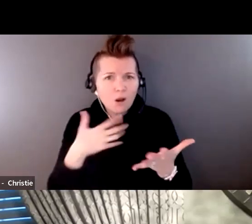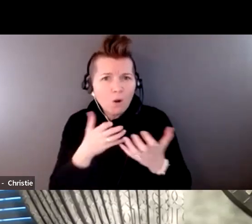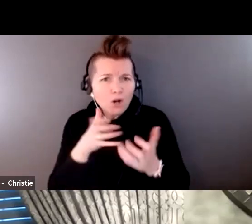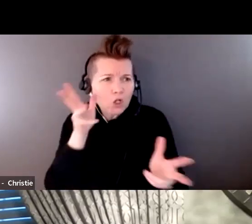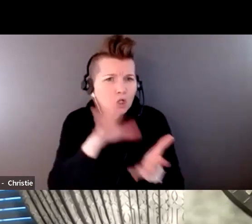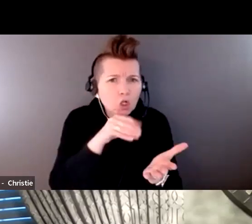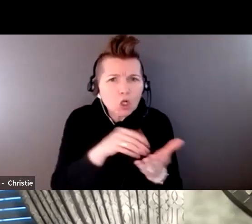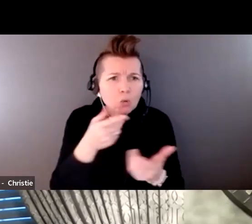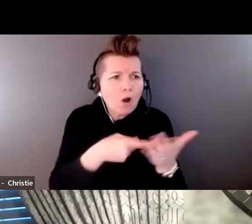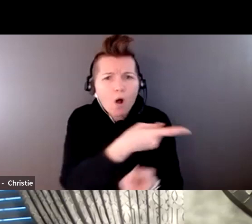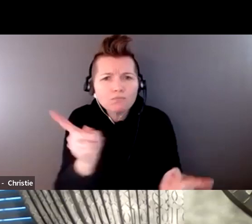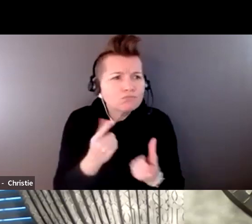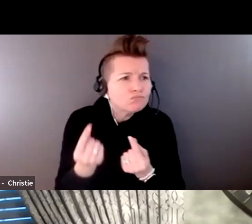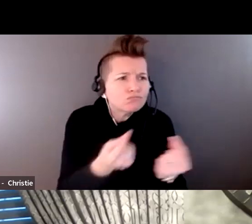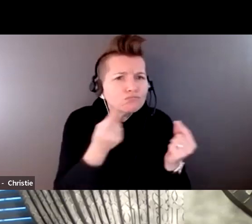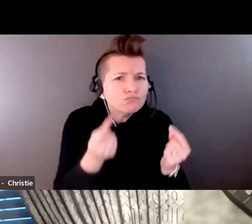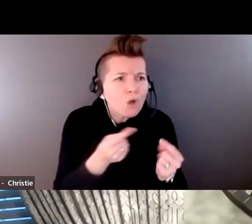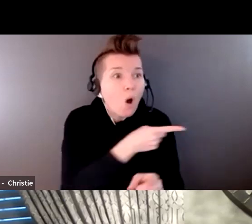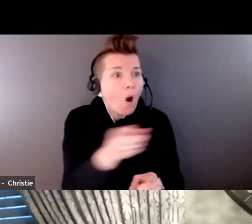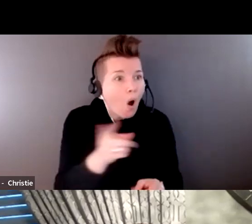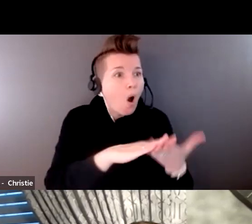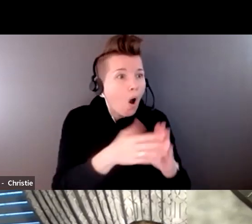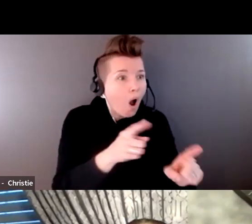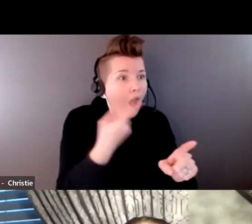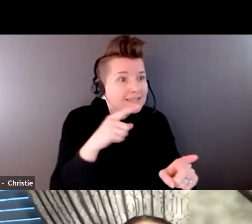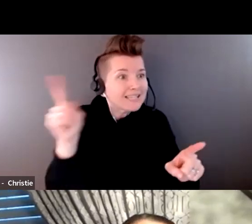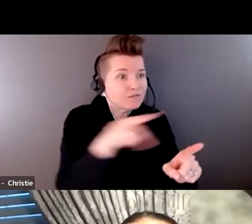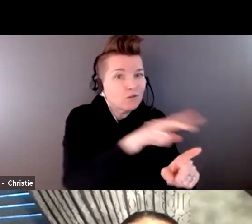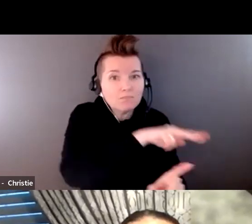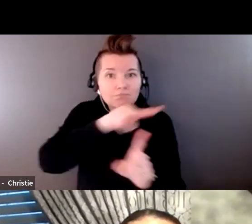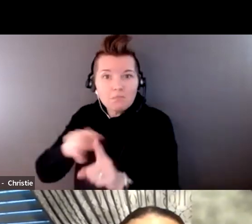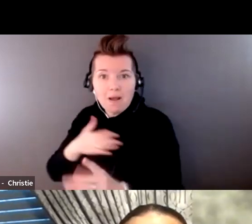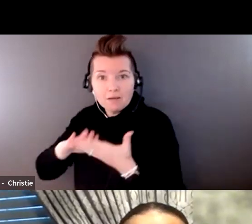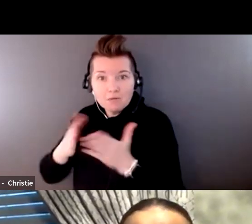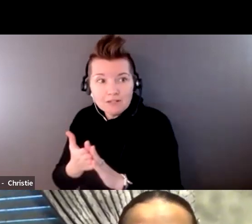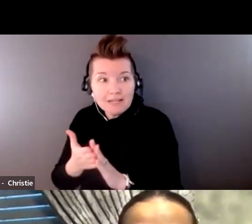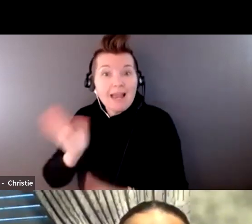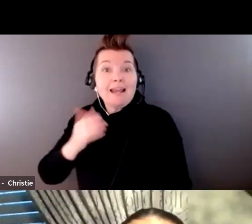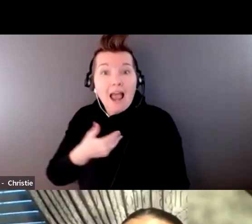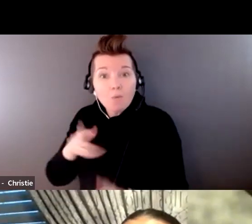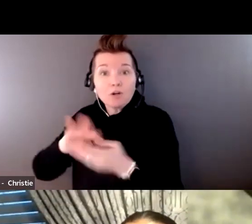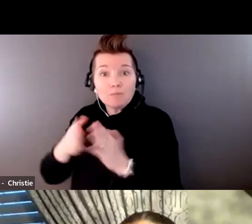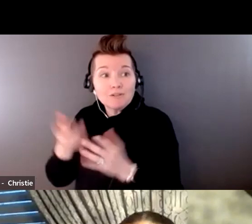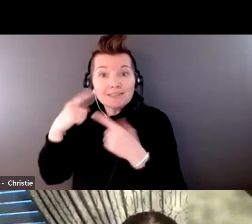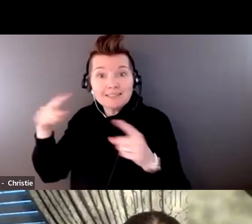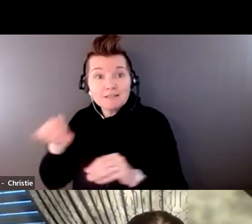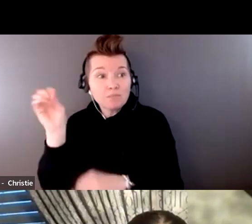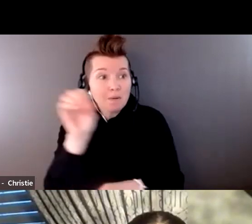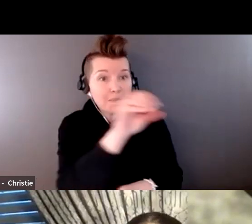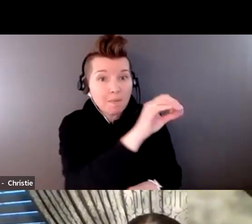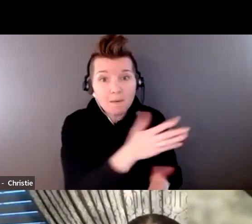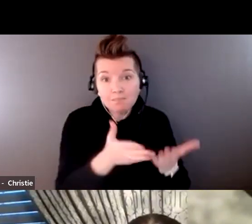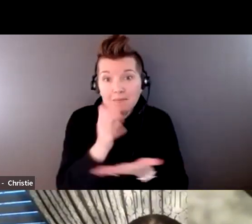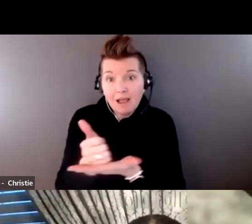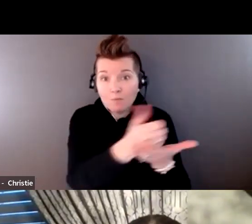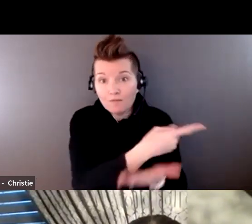those strategies within our communities, but also share some of our own strategies that might be able to help others. Amazing. Thank